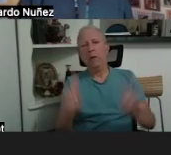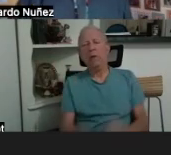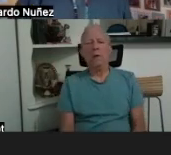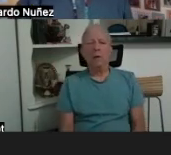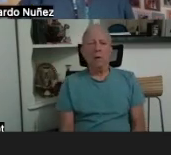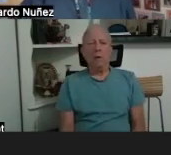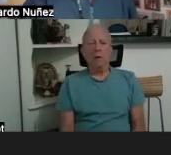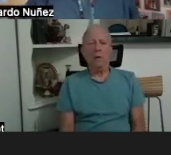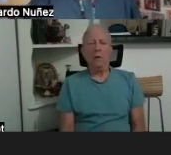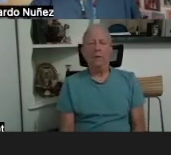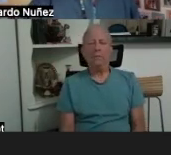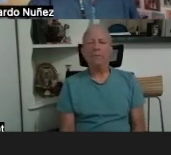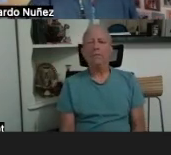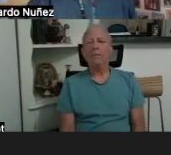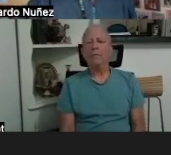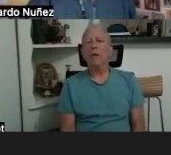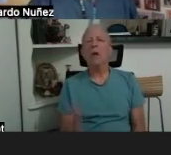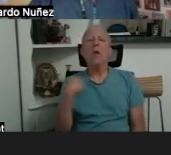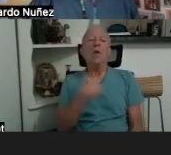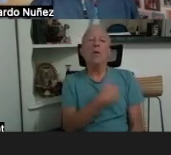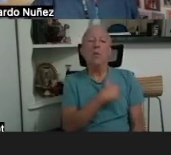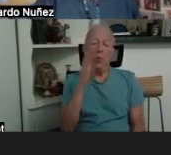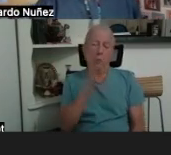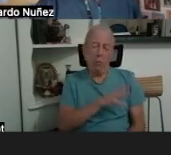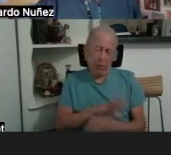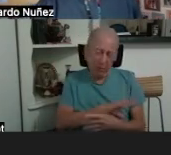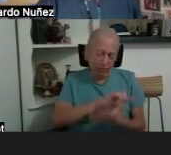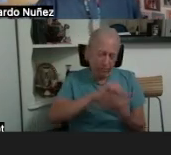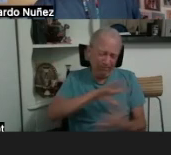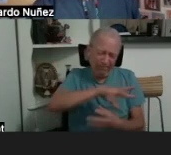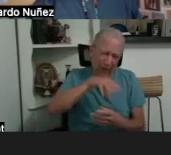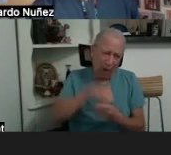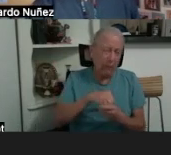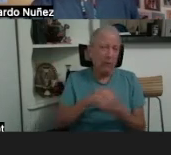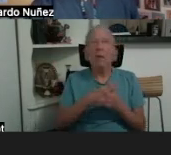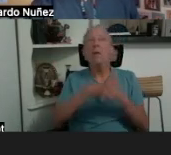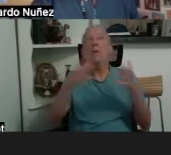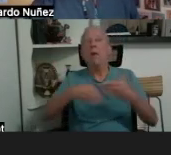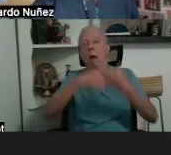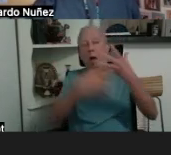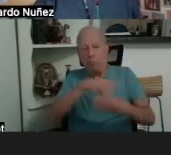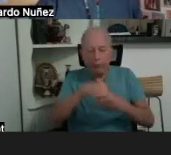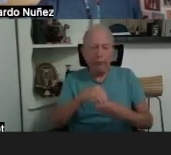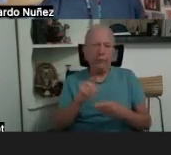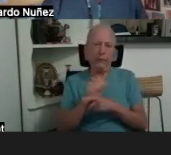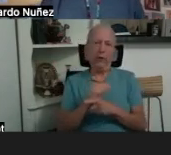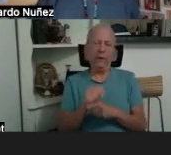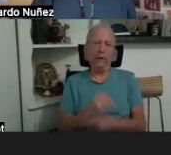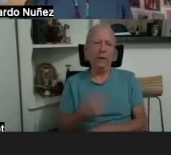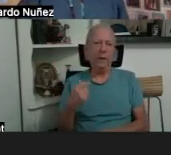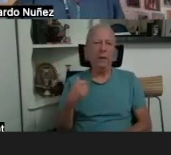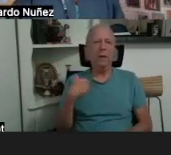So, like I said, we're going to be covering a lot of ground today in our training. We're going to